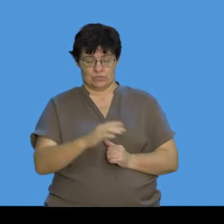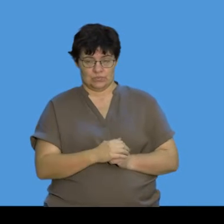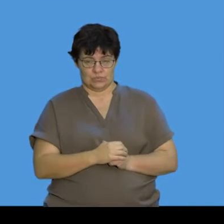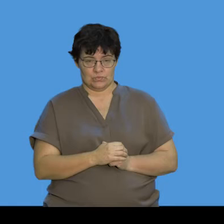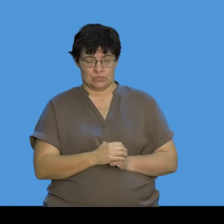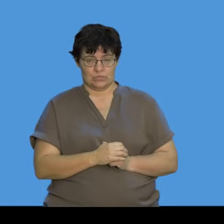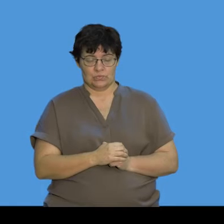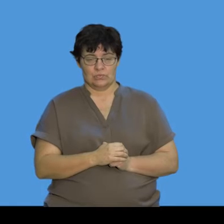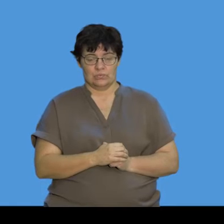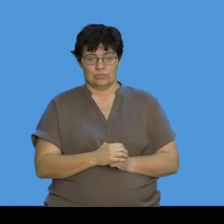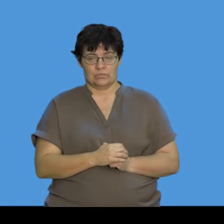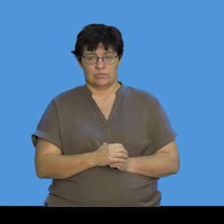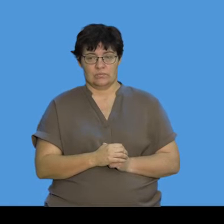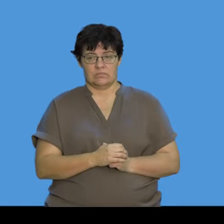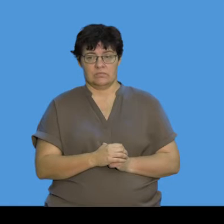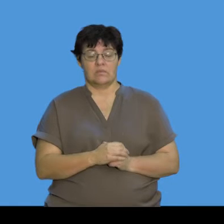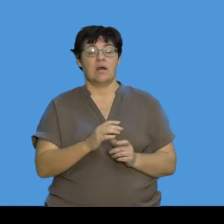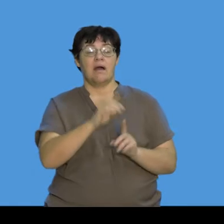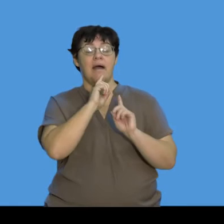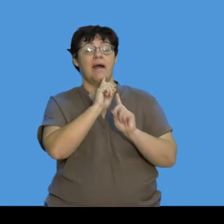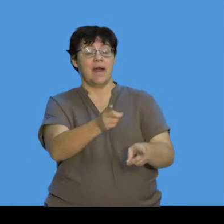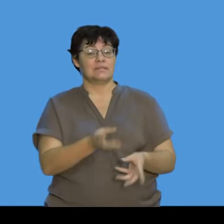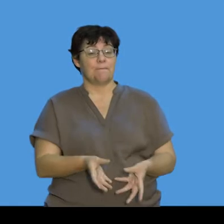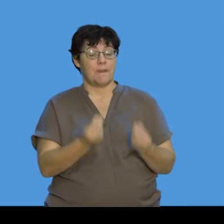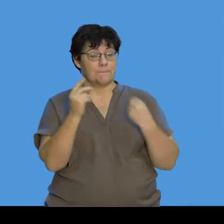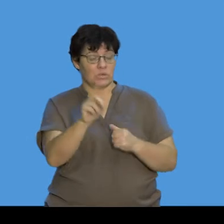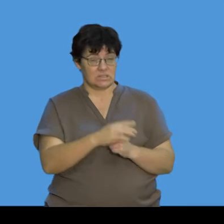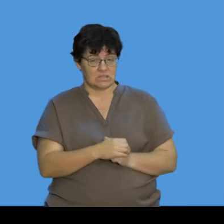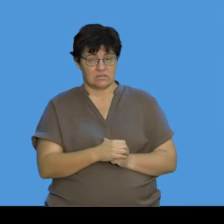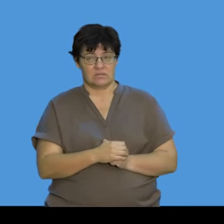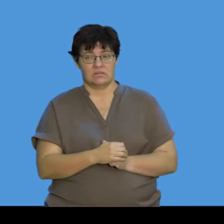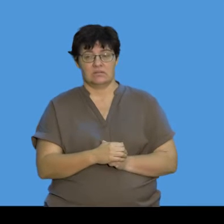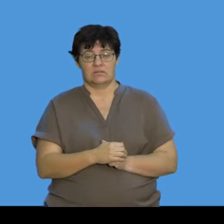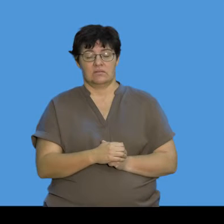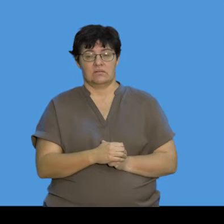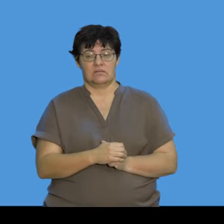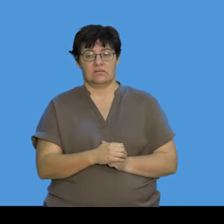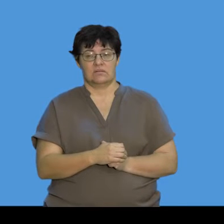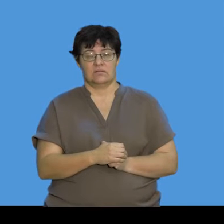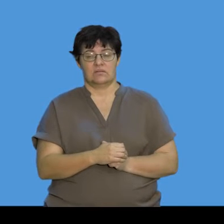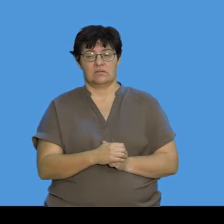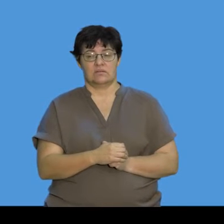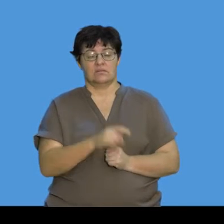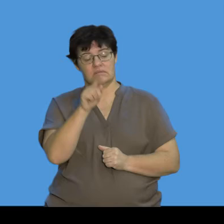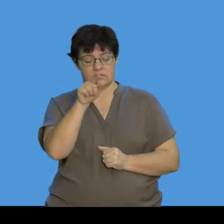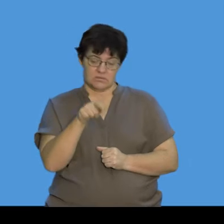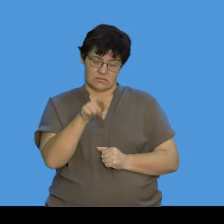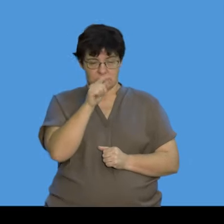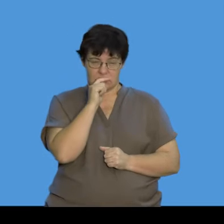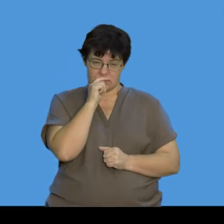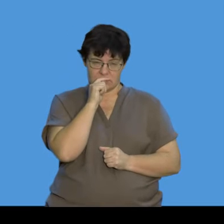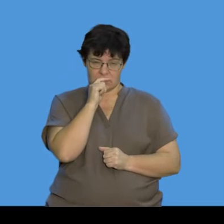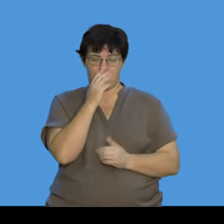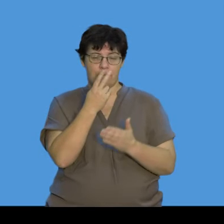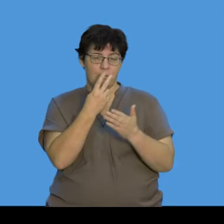right? And then the answer that I'm going to get here, which is the ratio, will then be if I divide